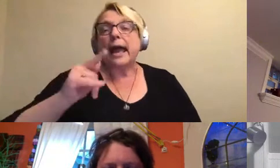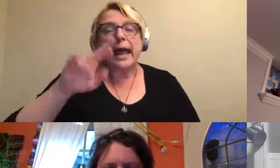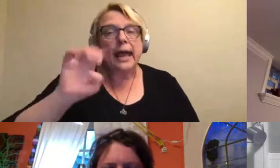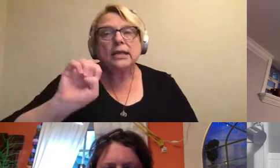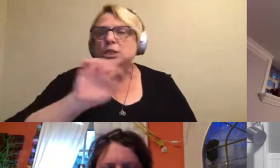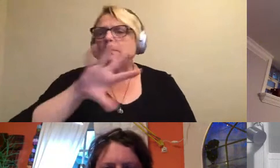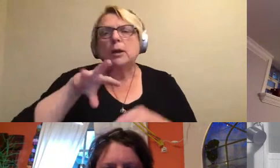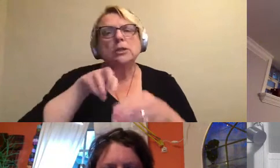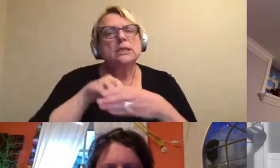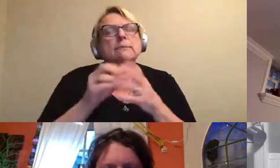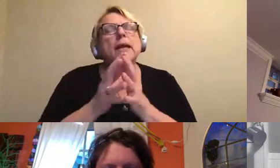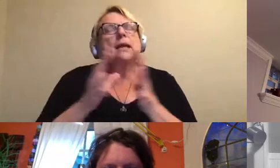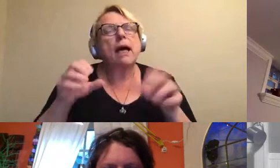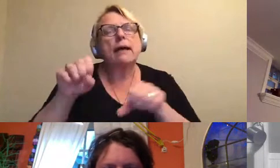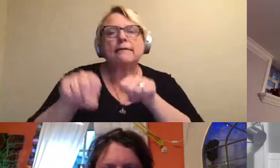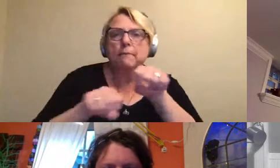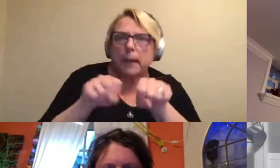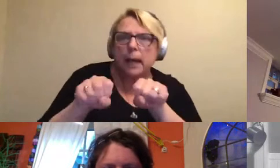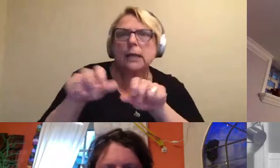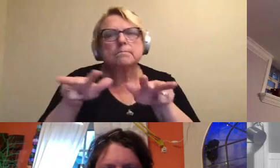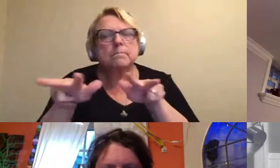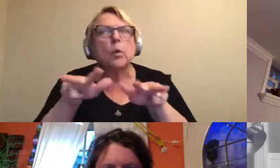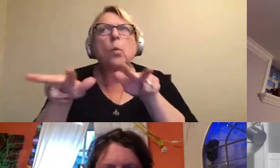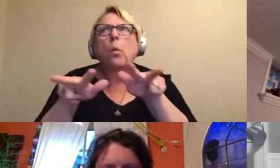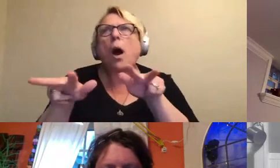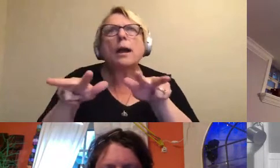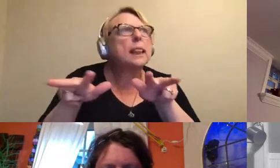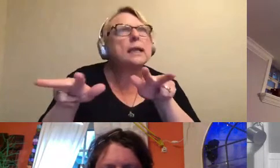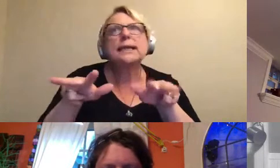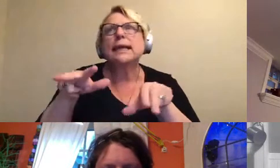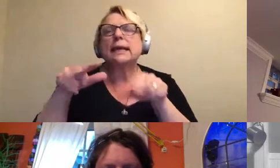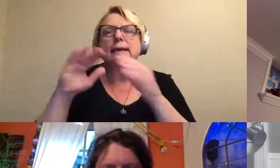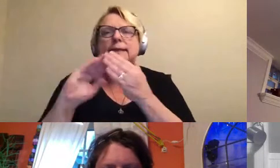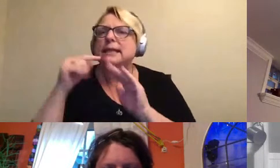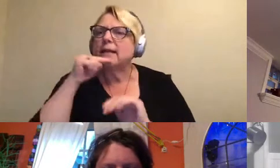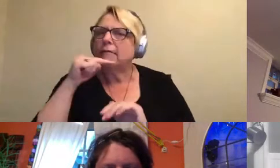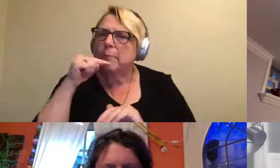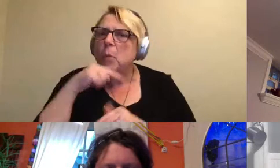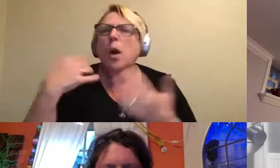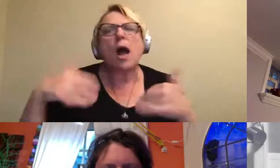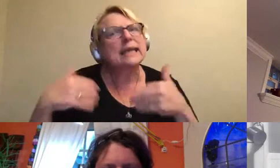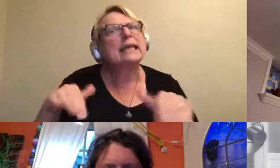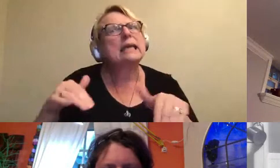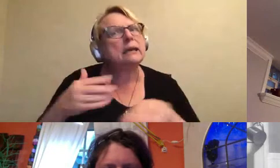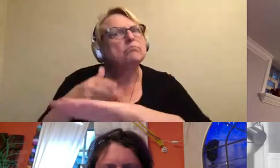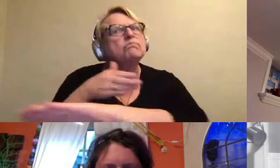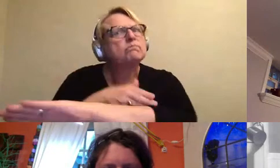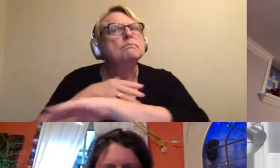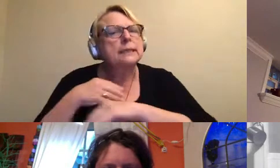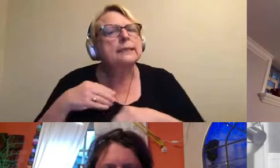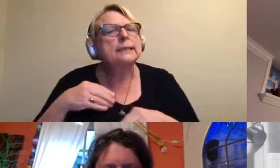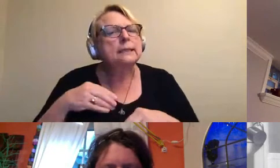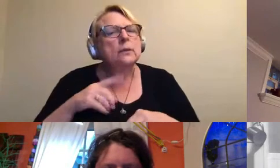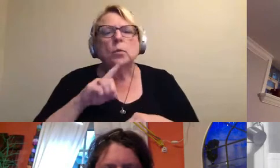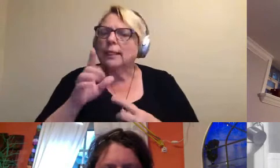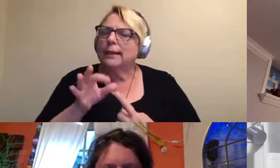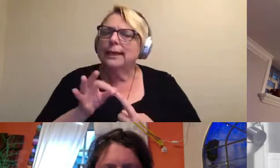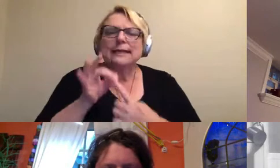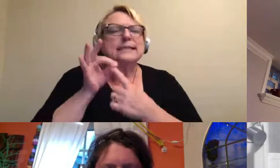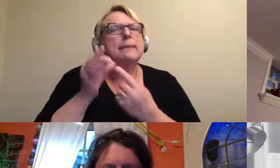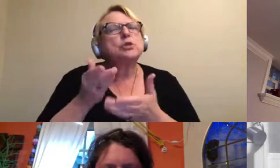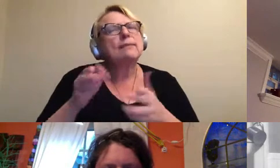studies that have increased bikeability and walkability in the city of Milwaukee. A couple of things that have been, I think, really exceptional that she's